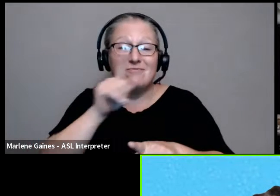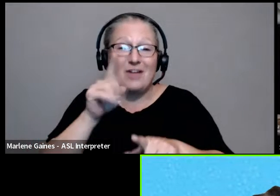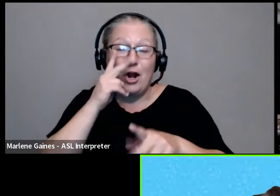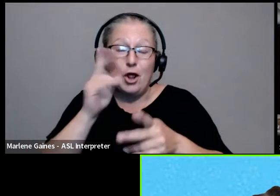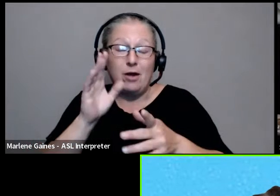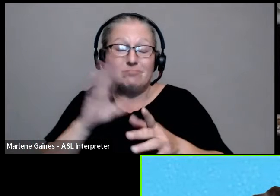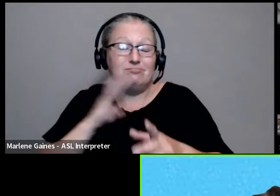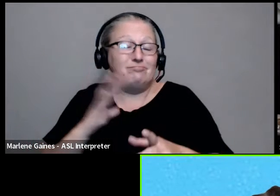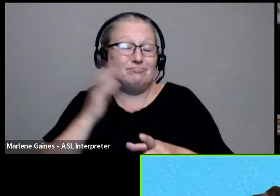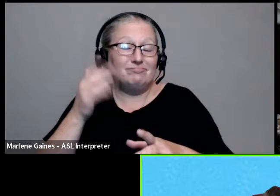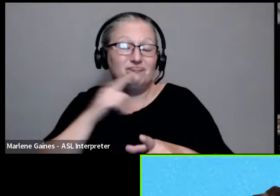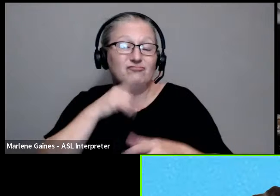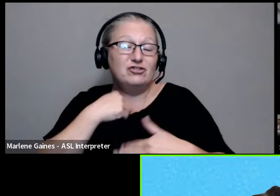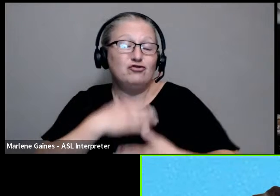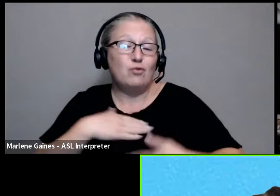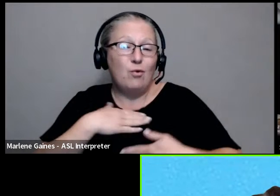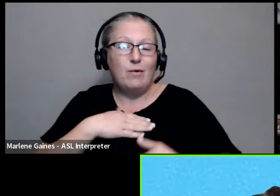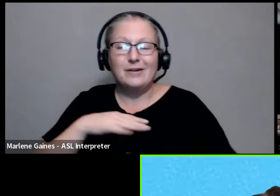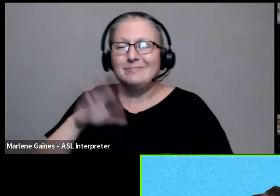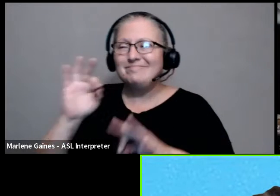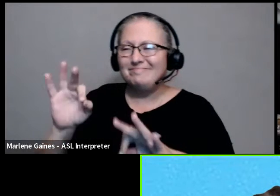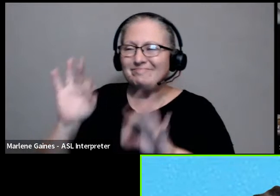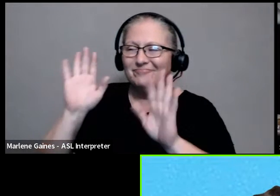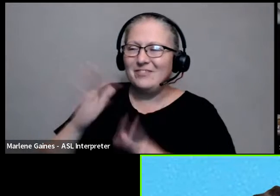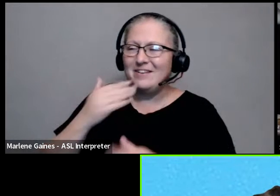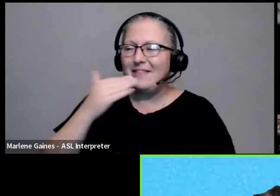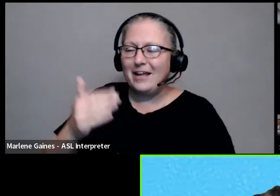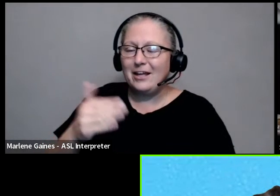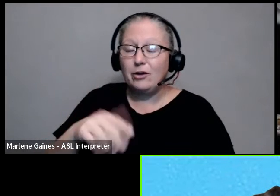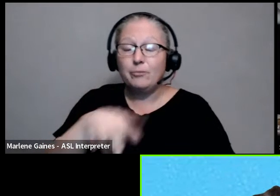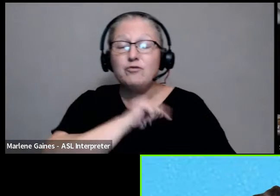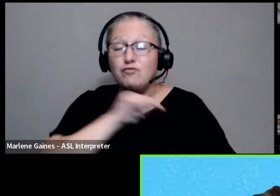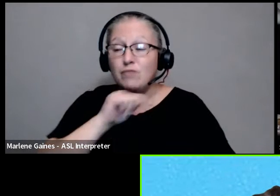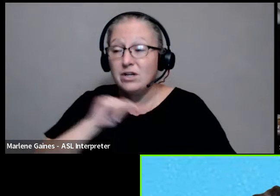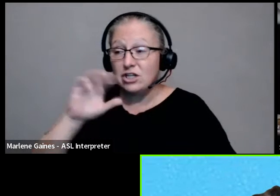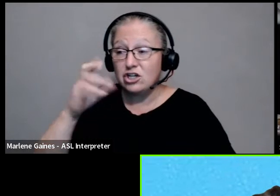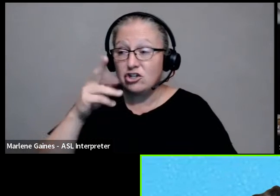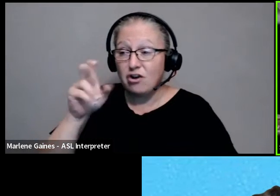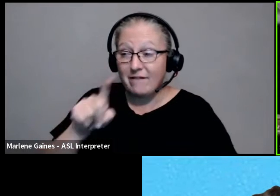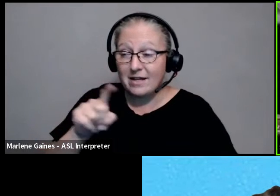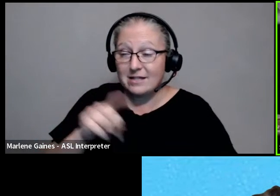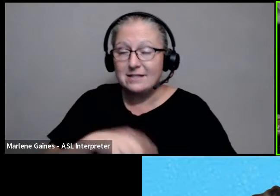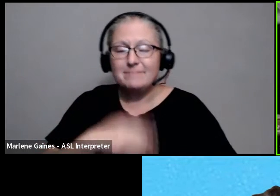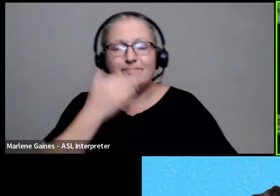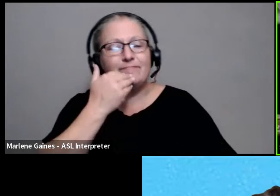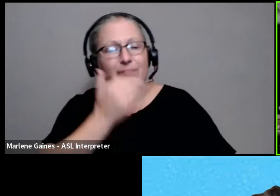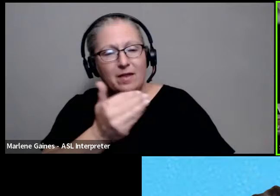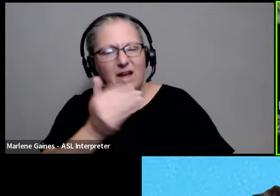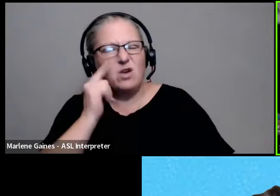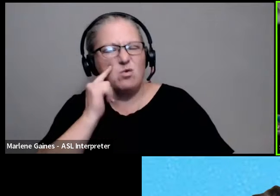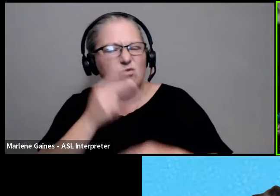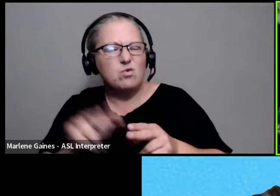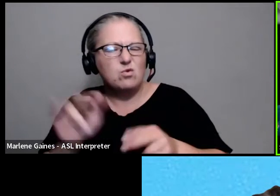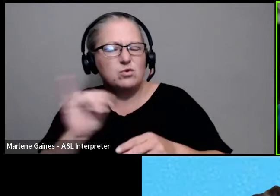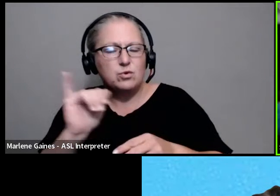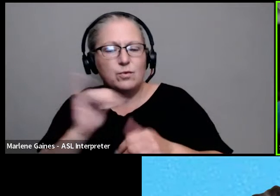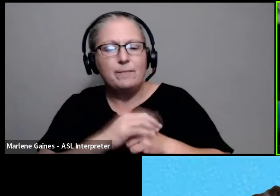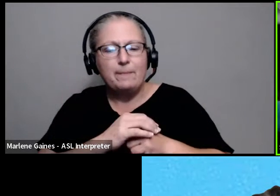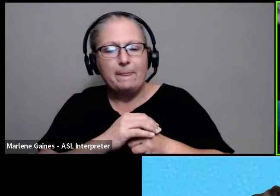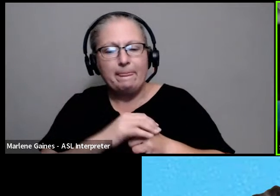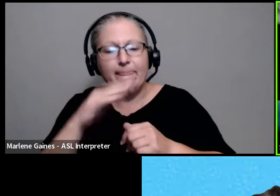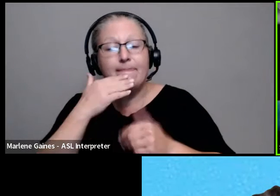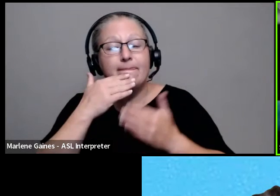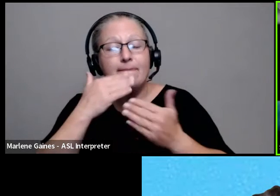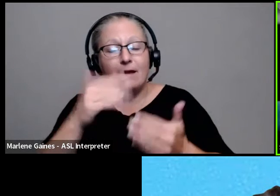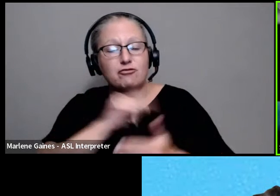Excellent. Thank you. Trustee Chavez? Thank you. I will be quick as well. And thank